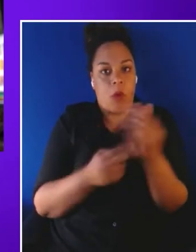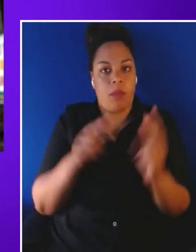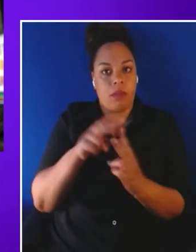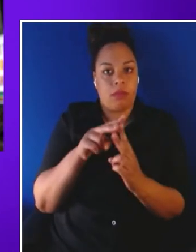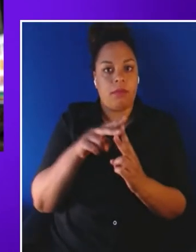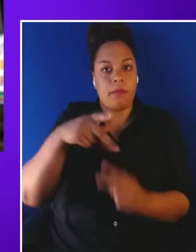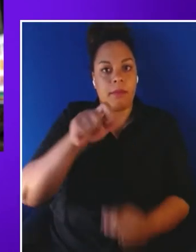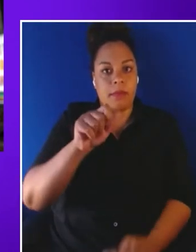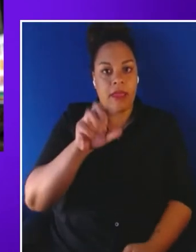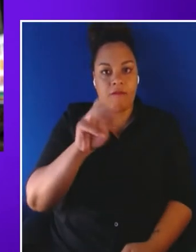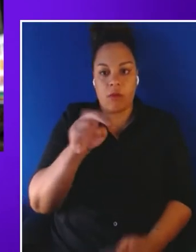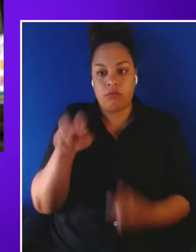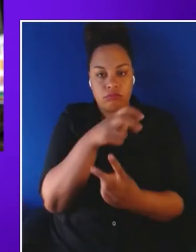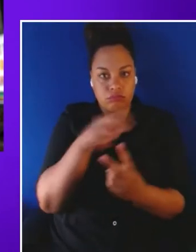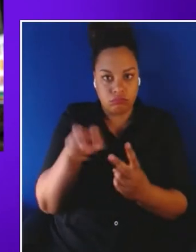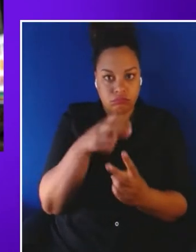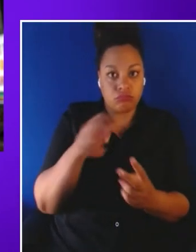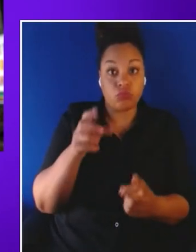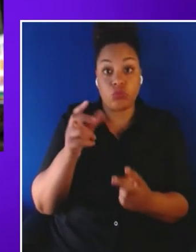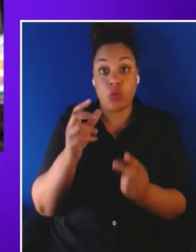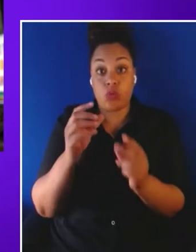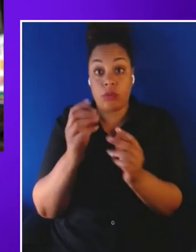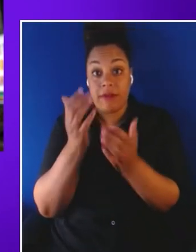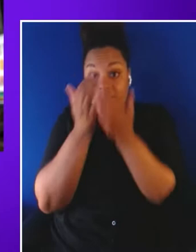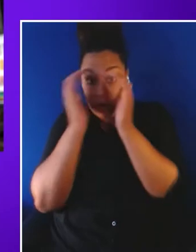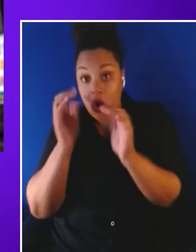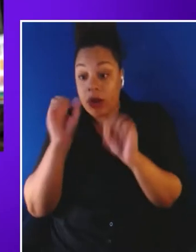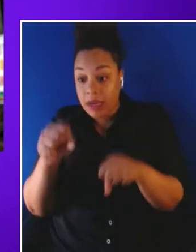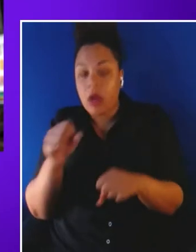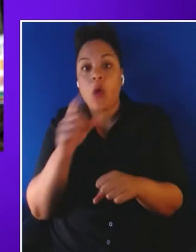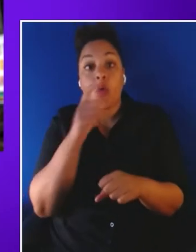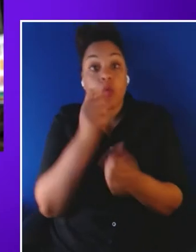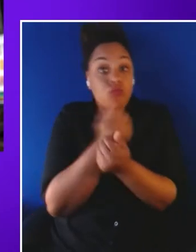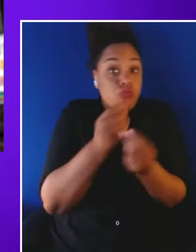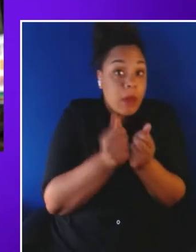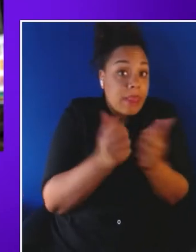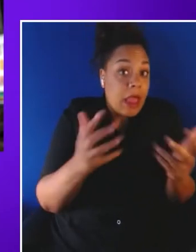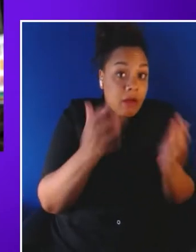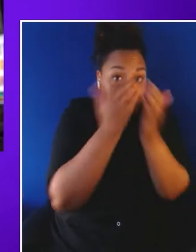people without a VR headset can access to the content.